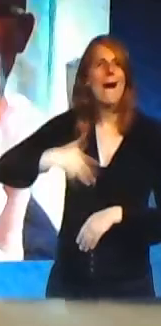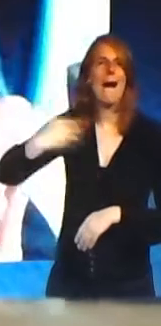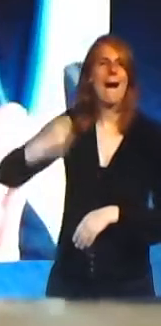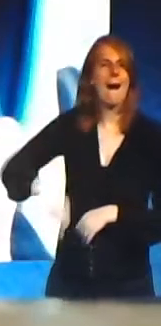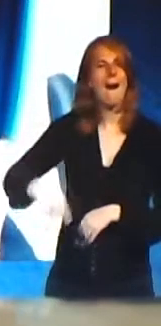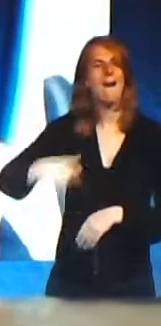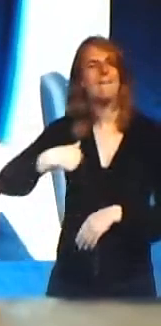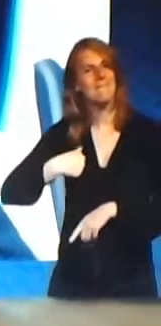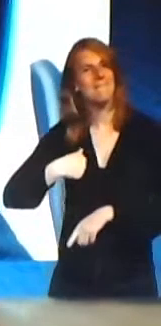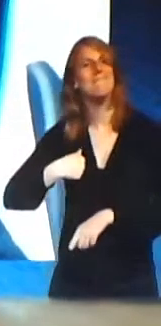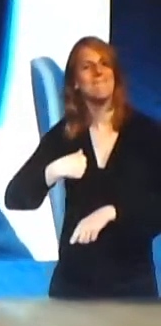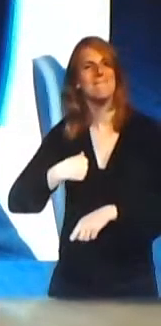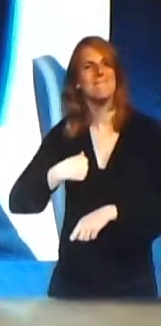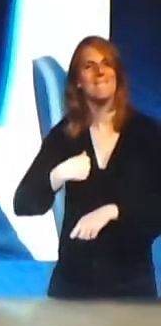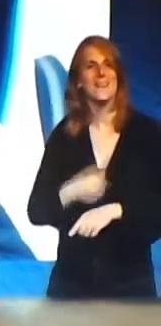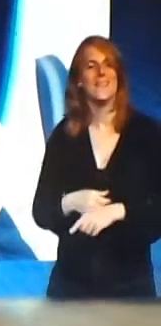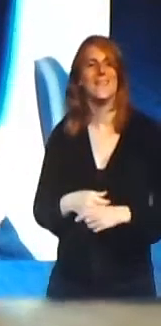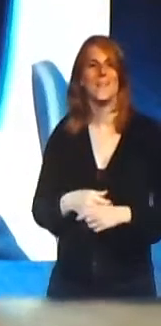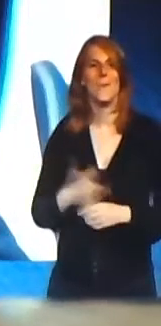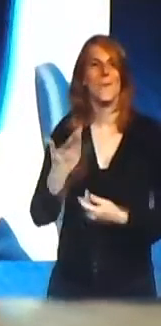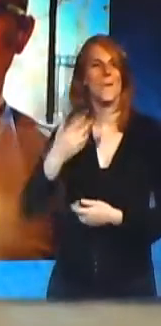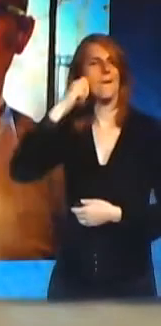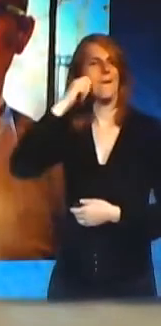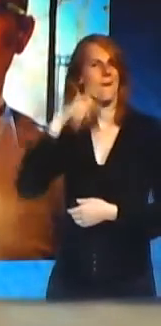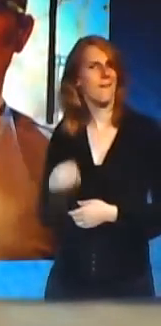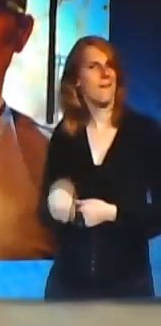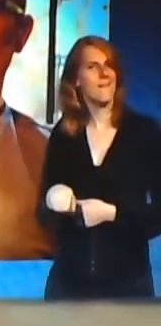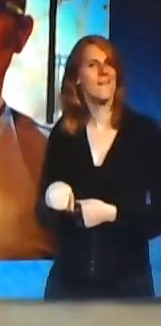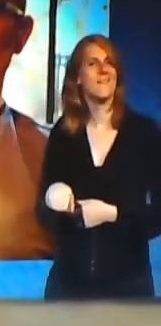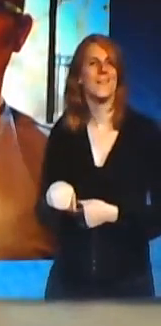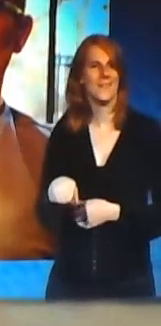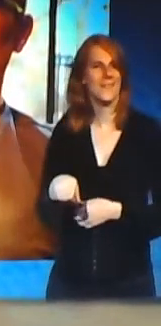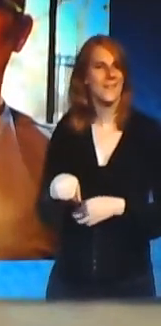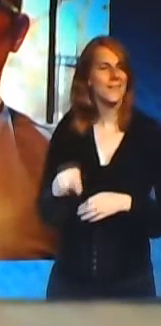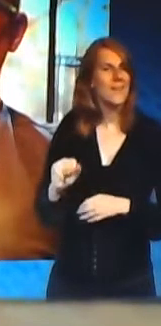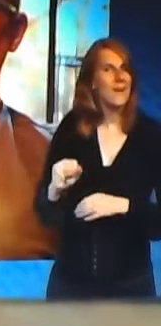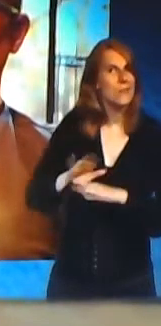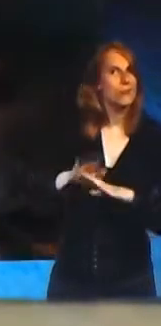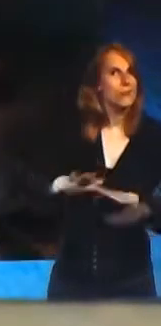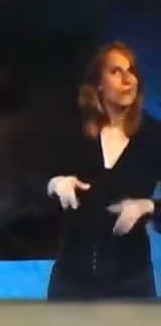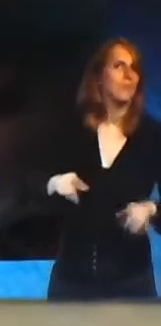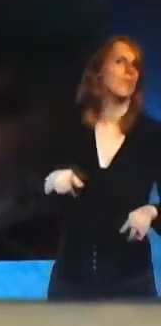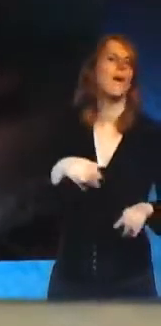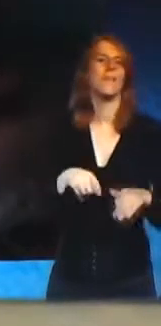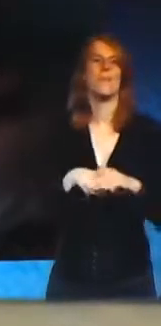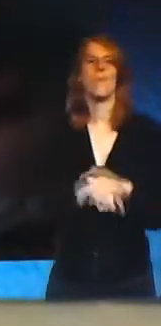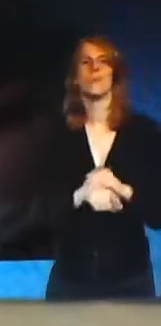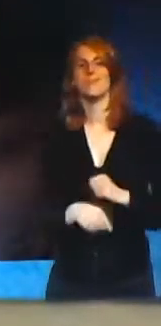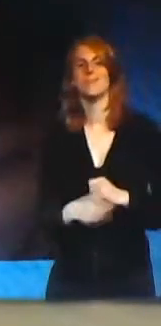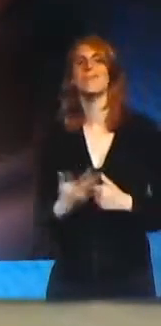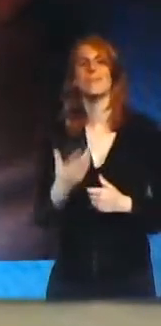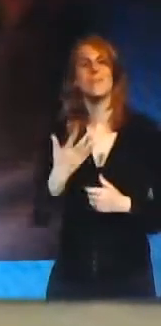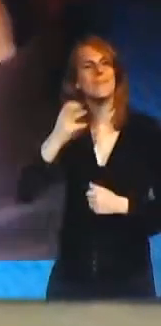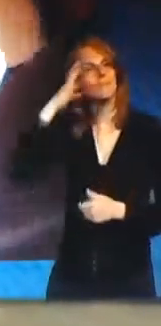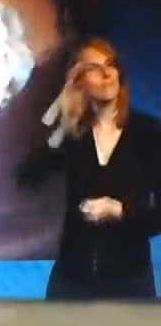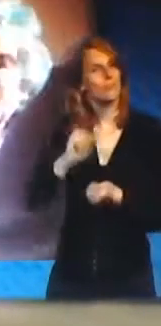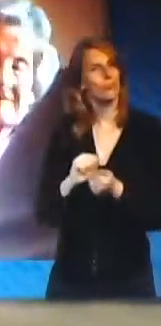parent for their child, and tortoises do bring back a lot of memories in people.